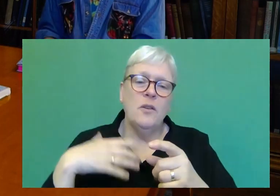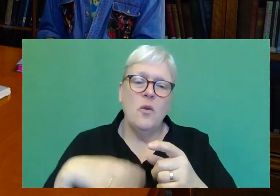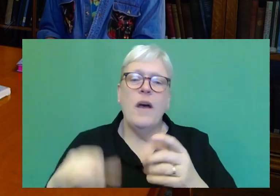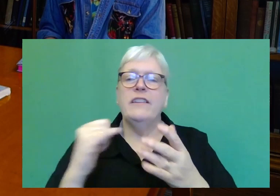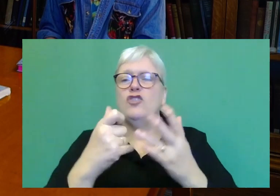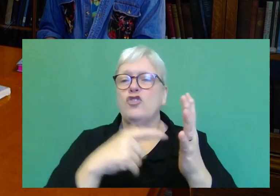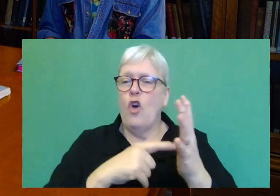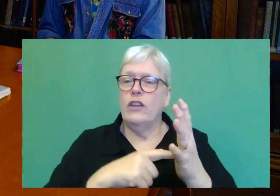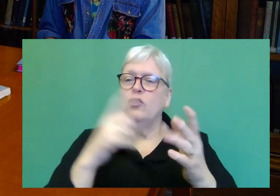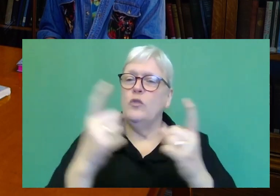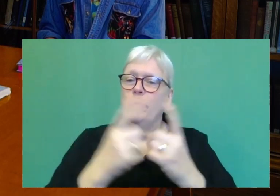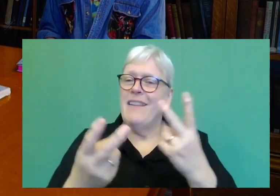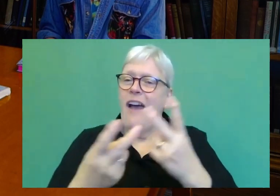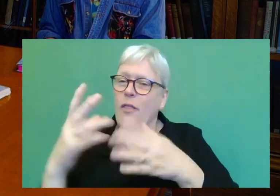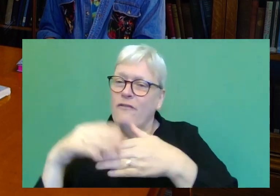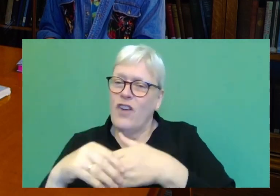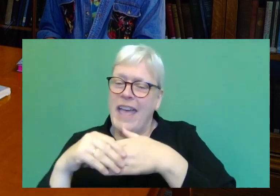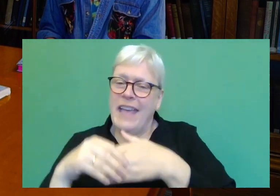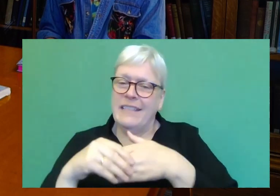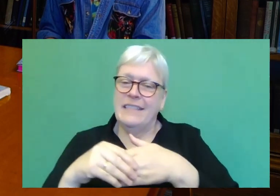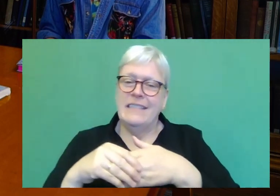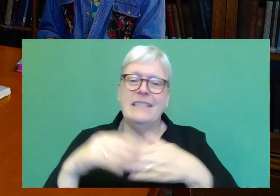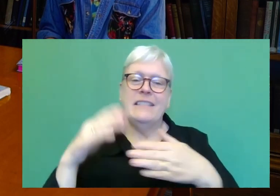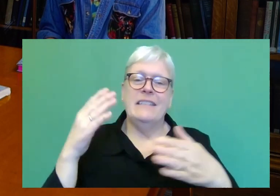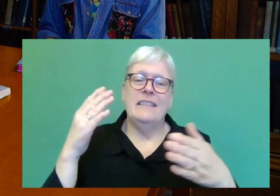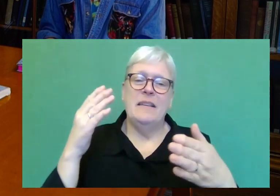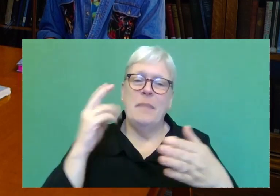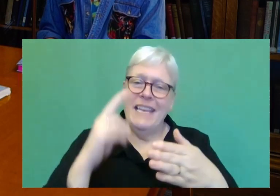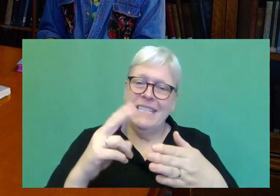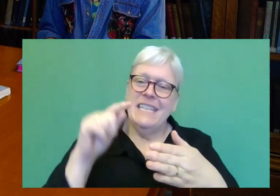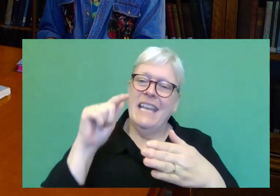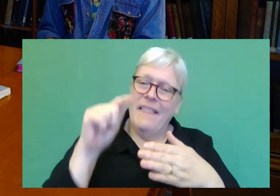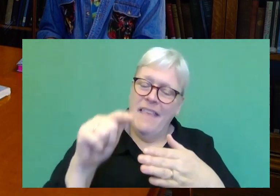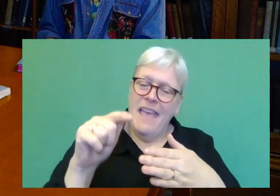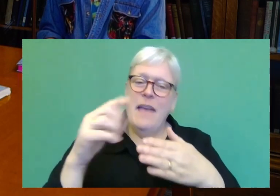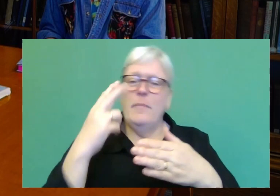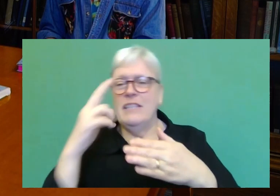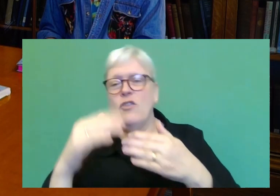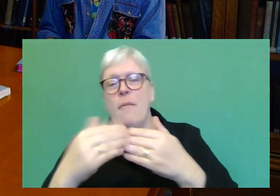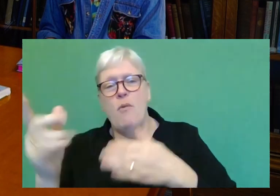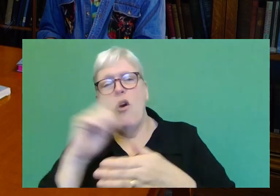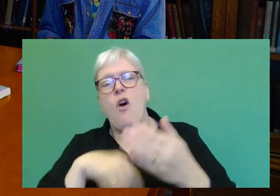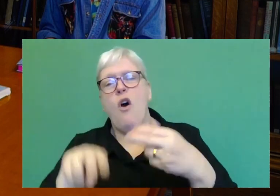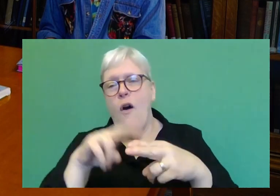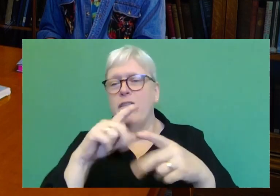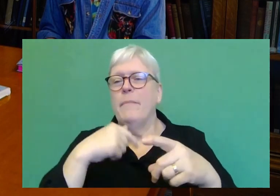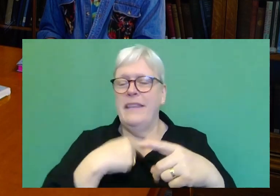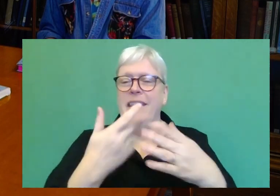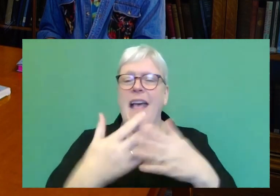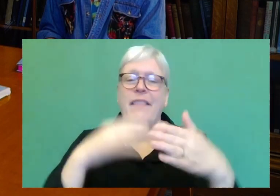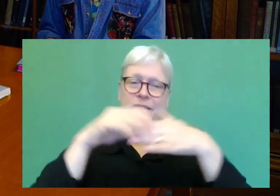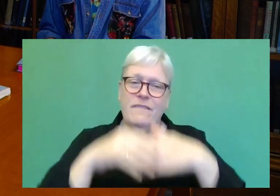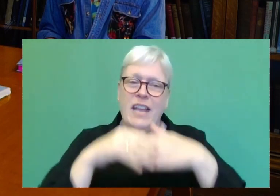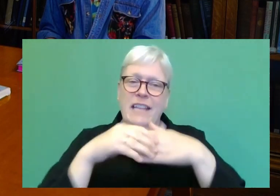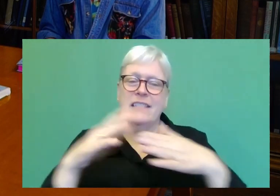you said by seeing them you saw a little more of me, and I totally agree with that. I think friends are like a kind of physical manifestation